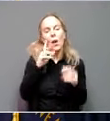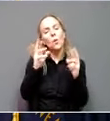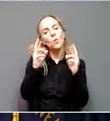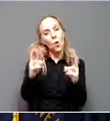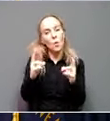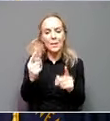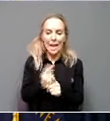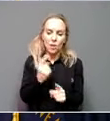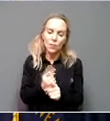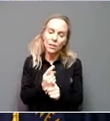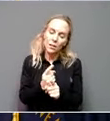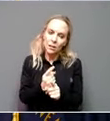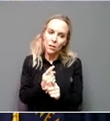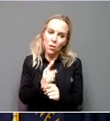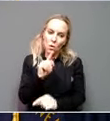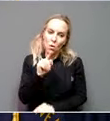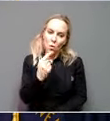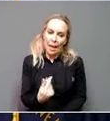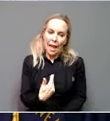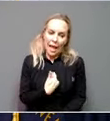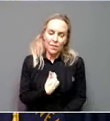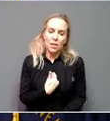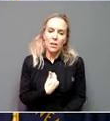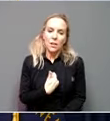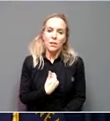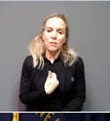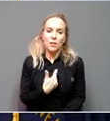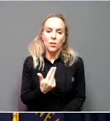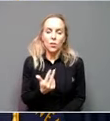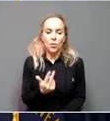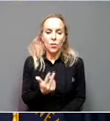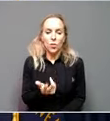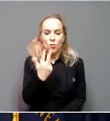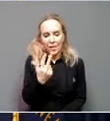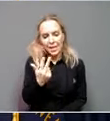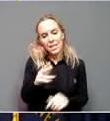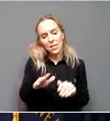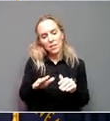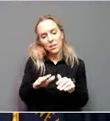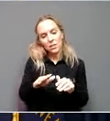that we have only 3 kids